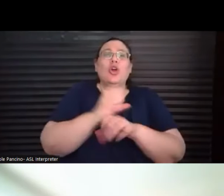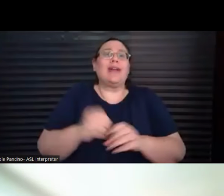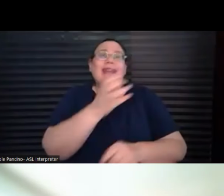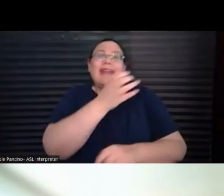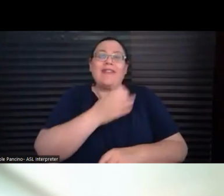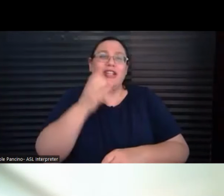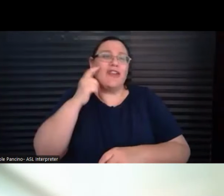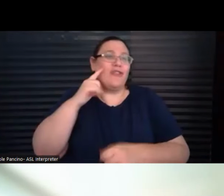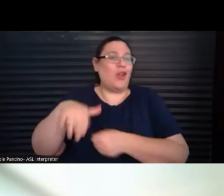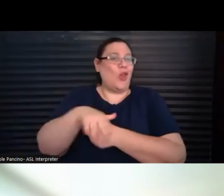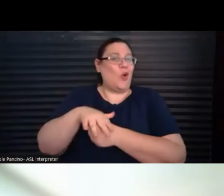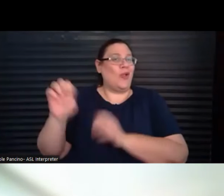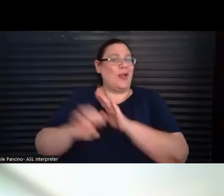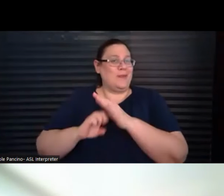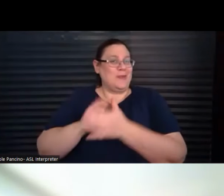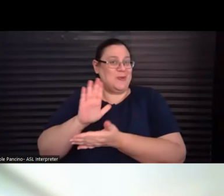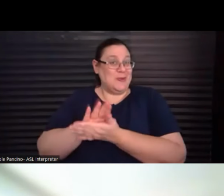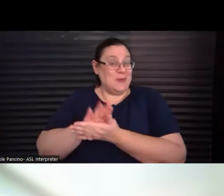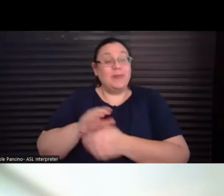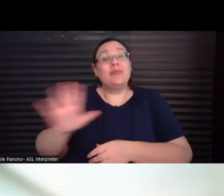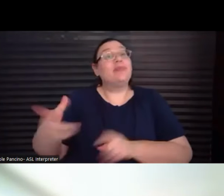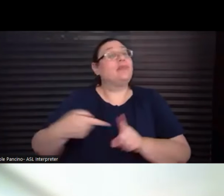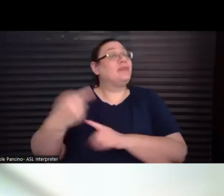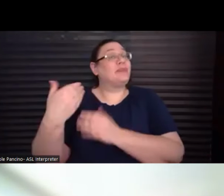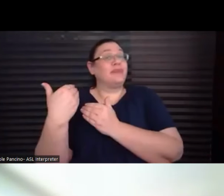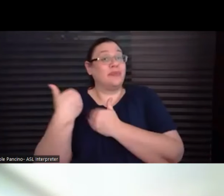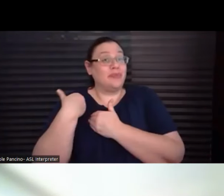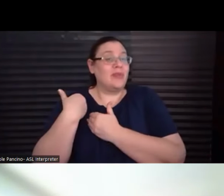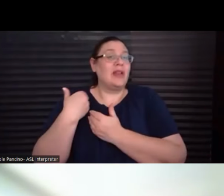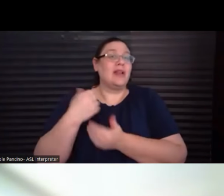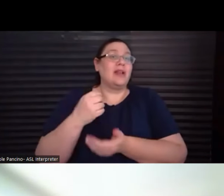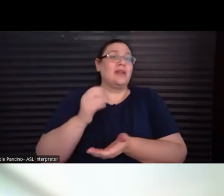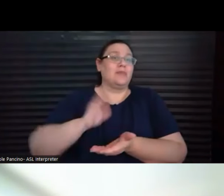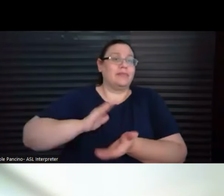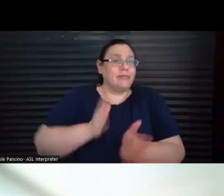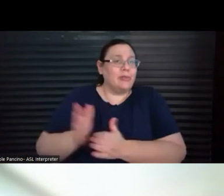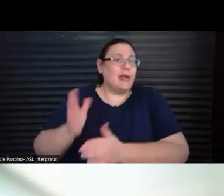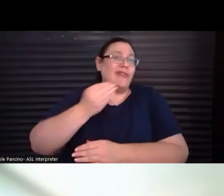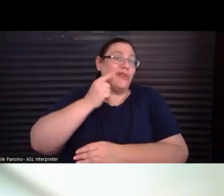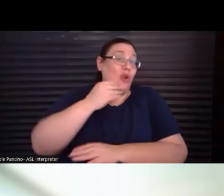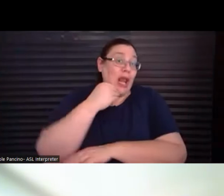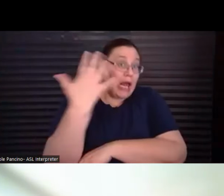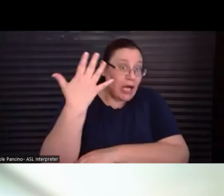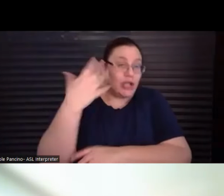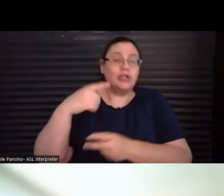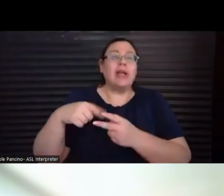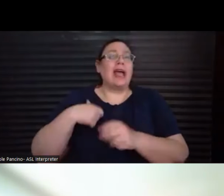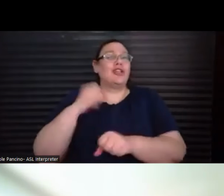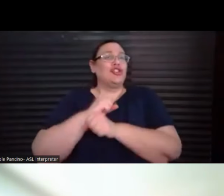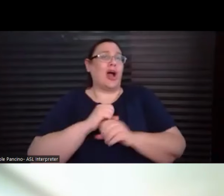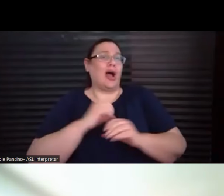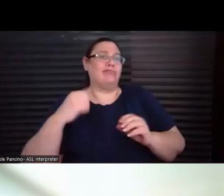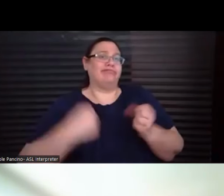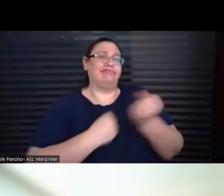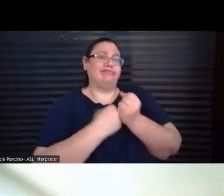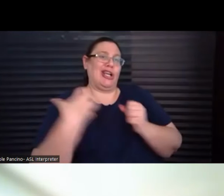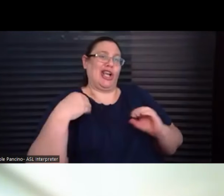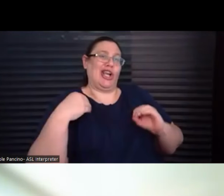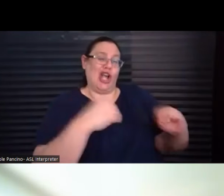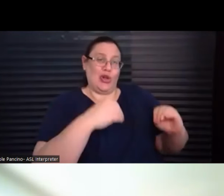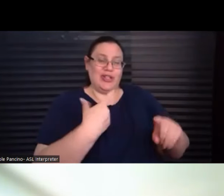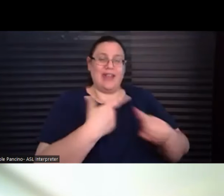elementary school. His main role is to assist with preparing the fruit for lunches. He received job coaching from the supports of Rehabilitation